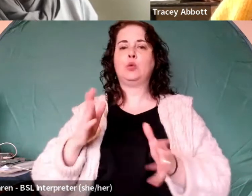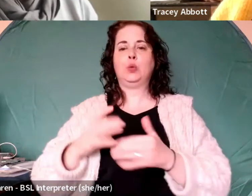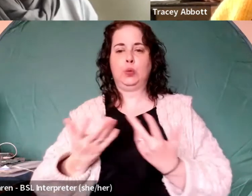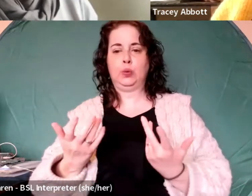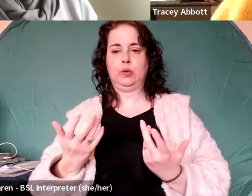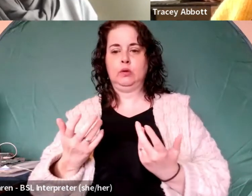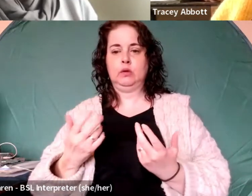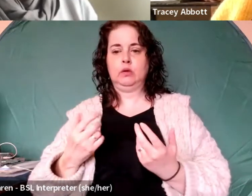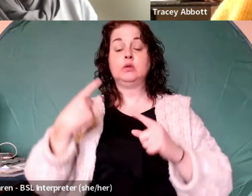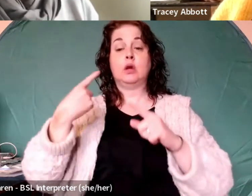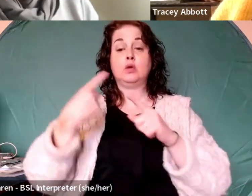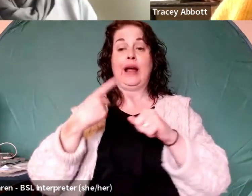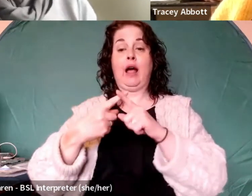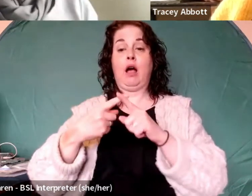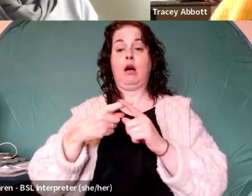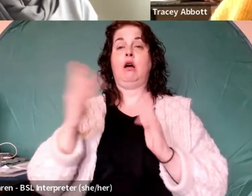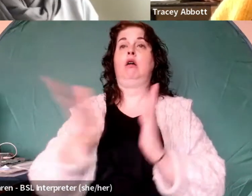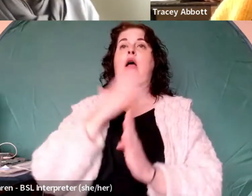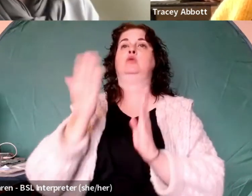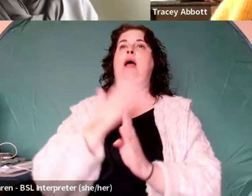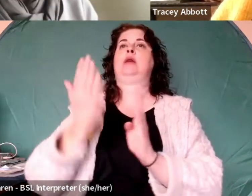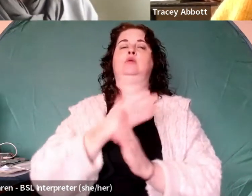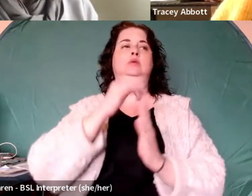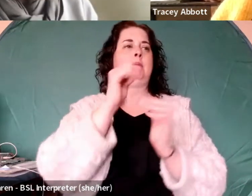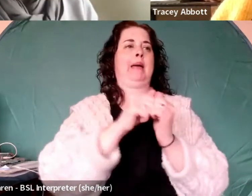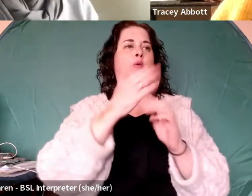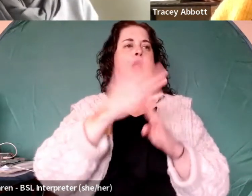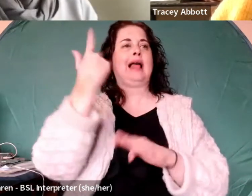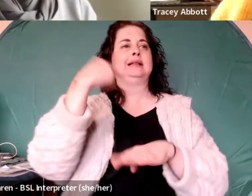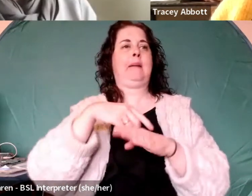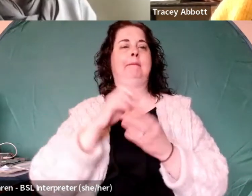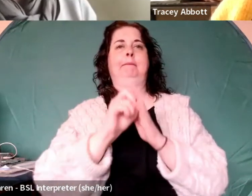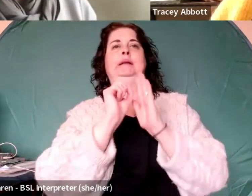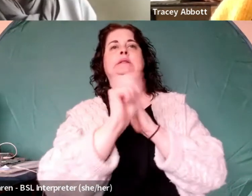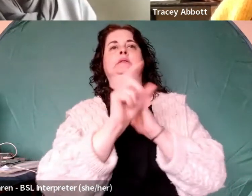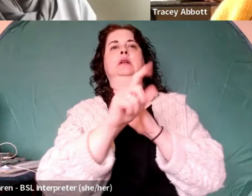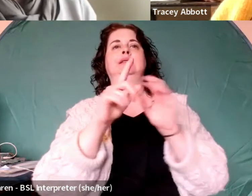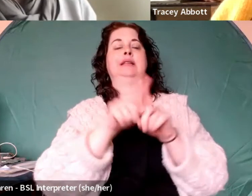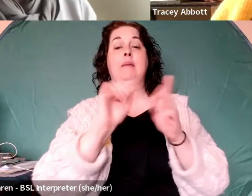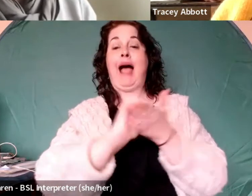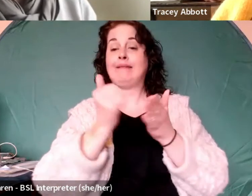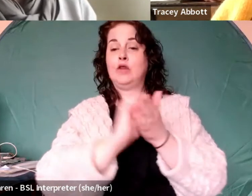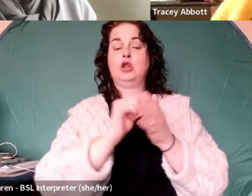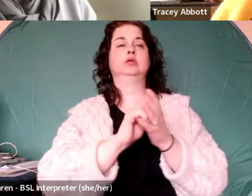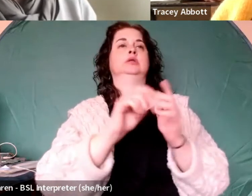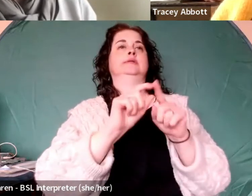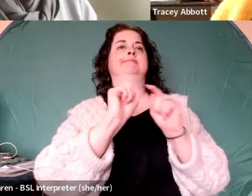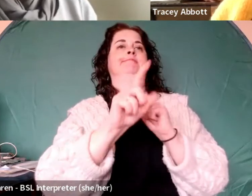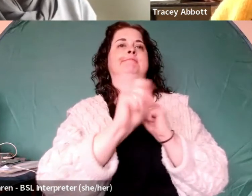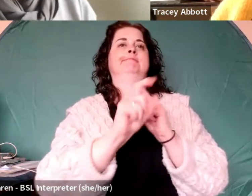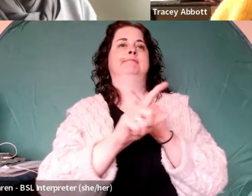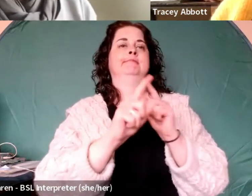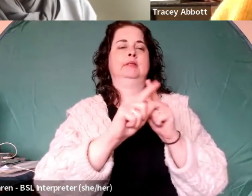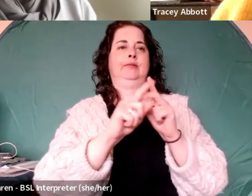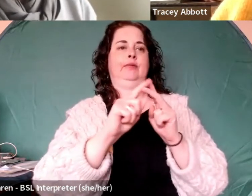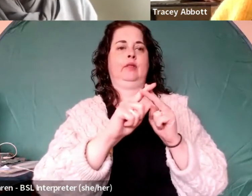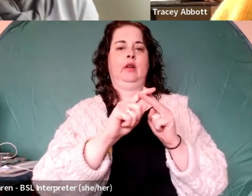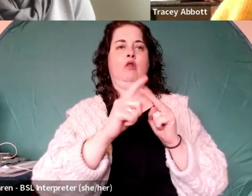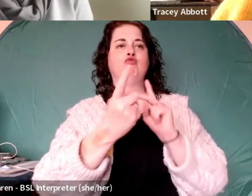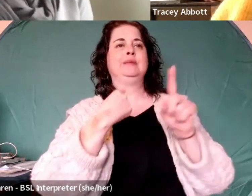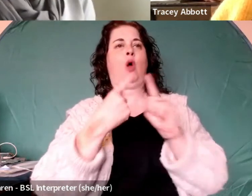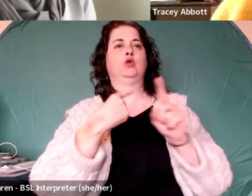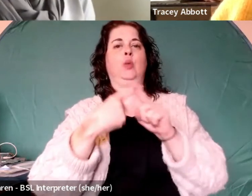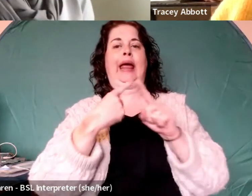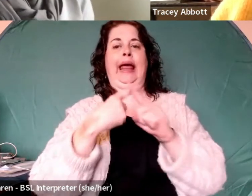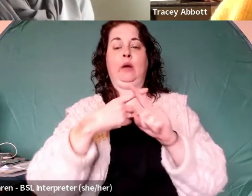it's quicker sometimes just to get out the documentation, bang the same advert out in the same places that we've done before, and we'll get the response